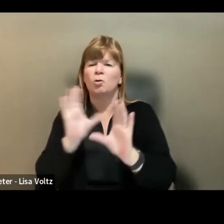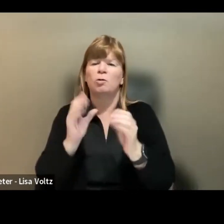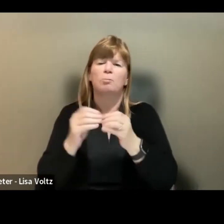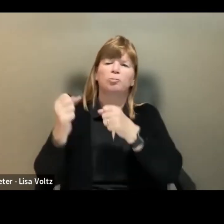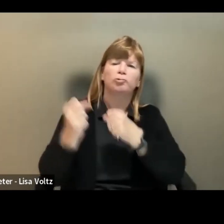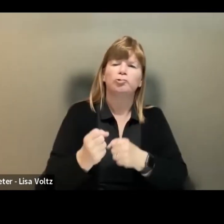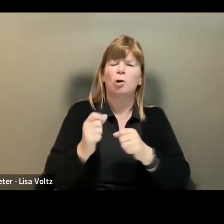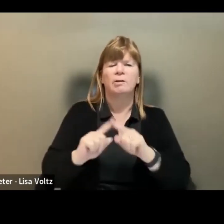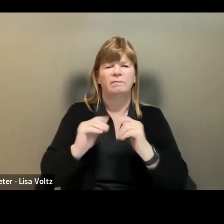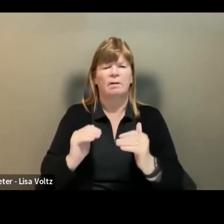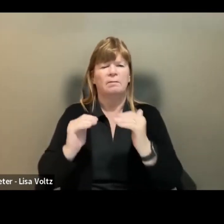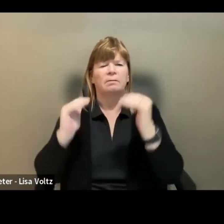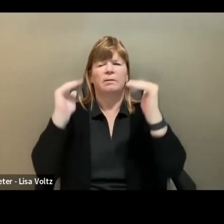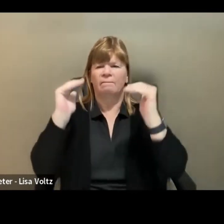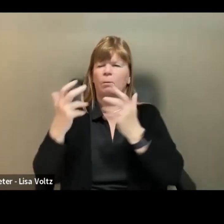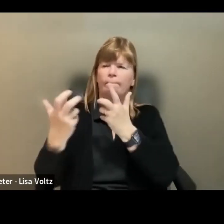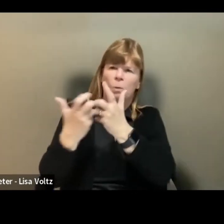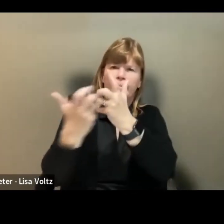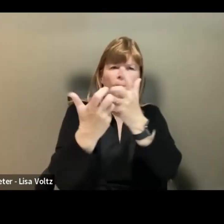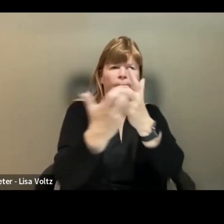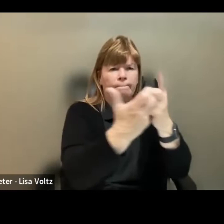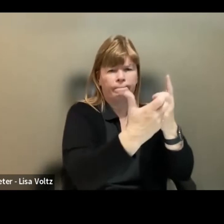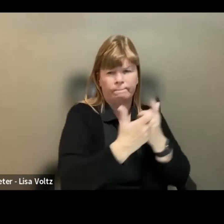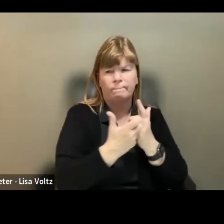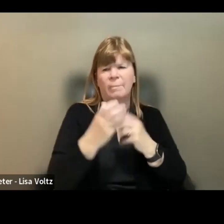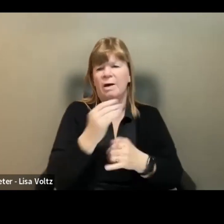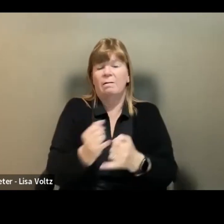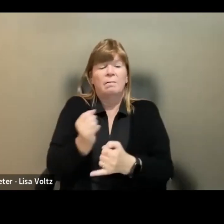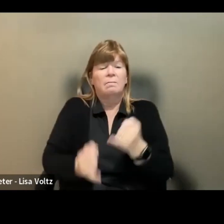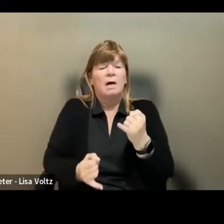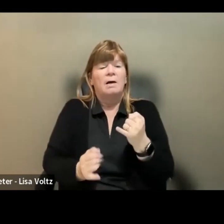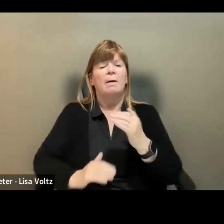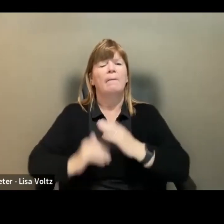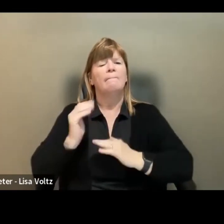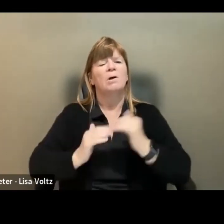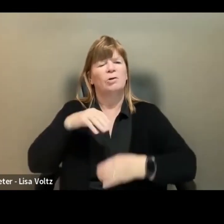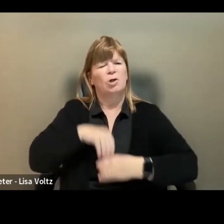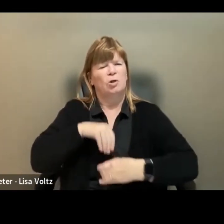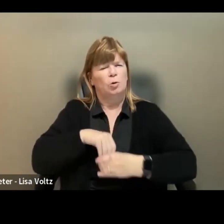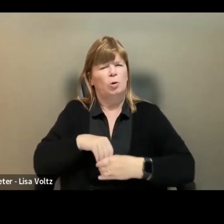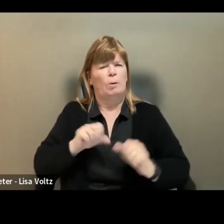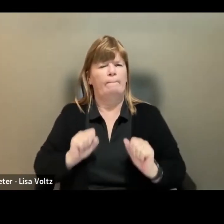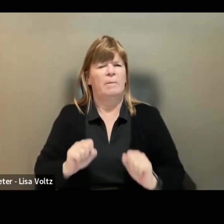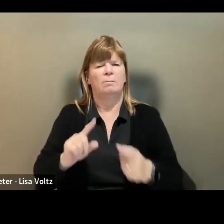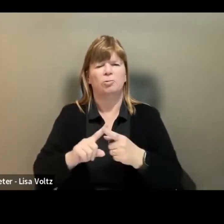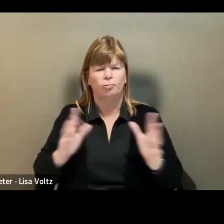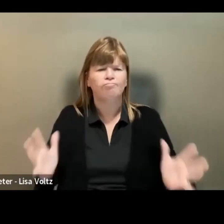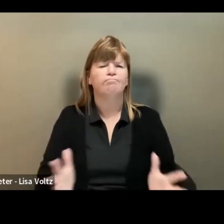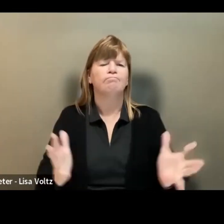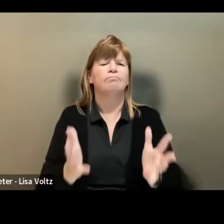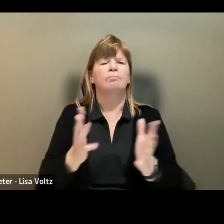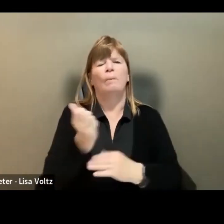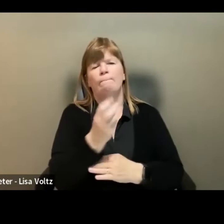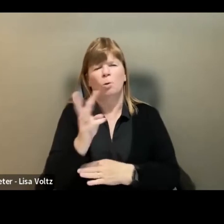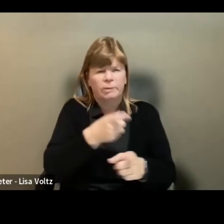multi-level, multi-sectoral partnerships, and then finally, building internal capacity to cultivate a multidisciplinary